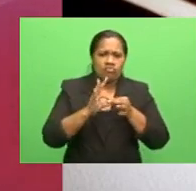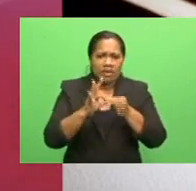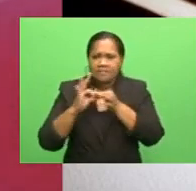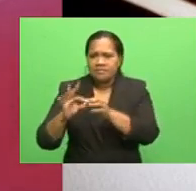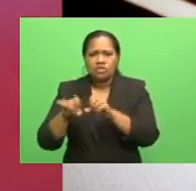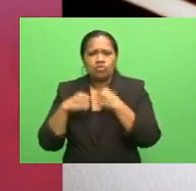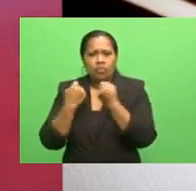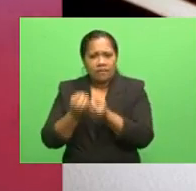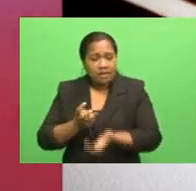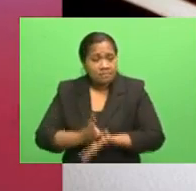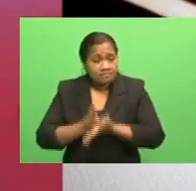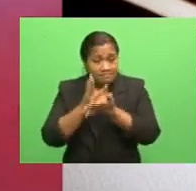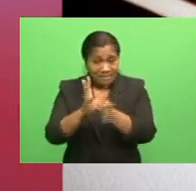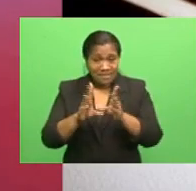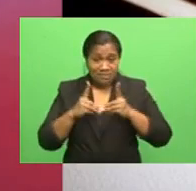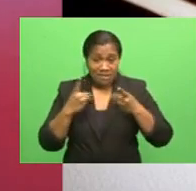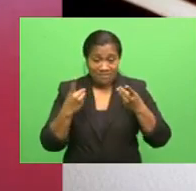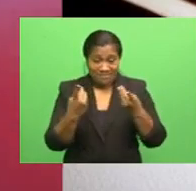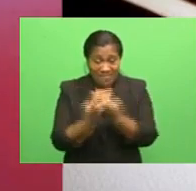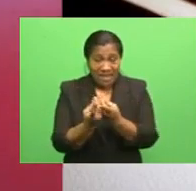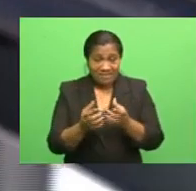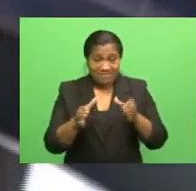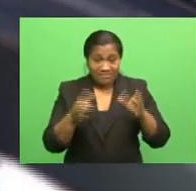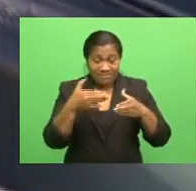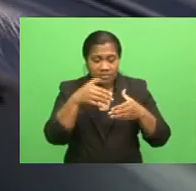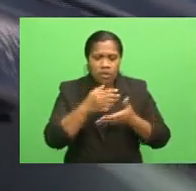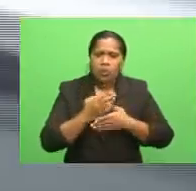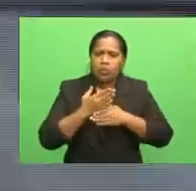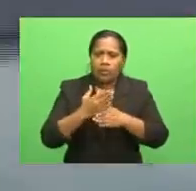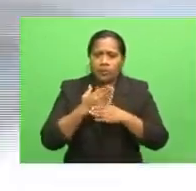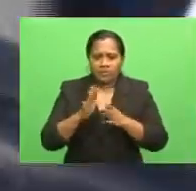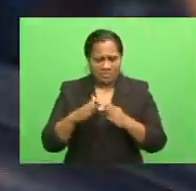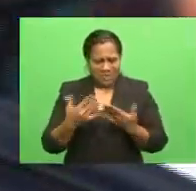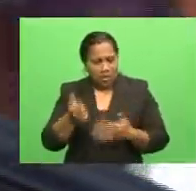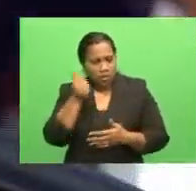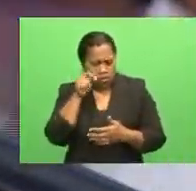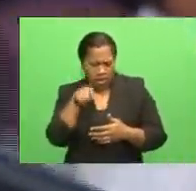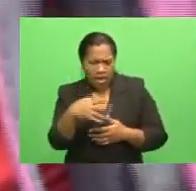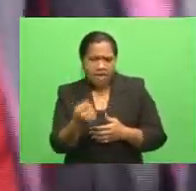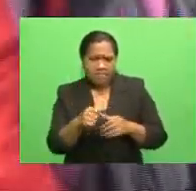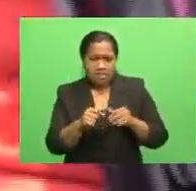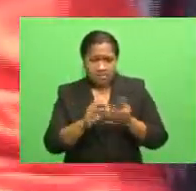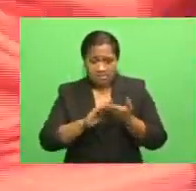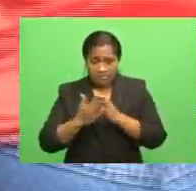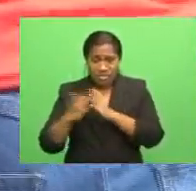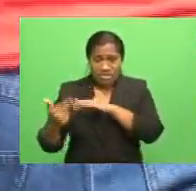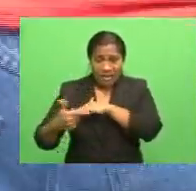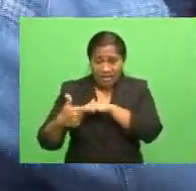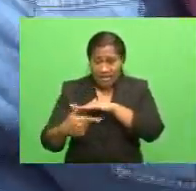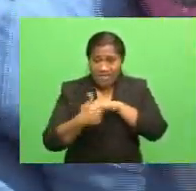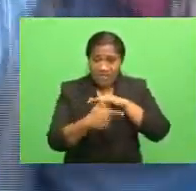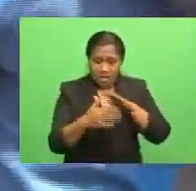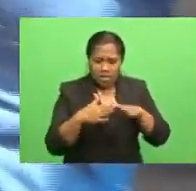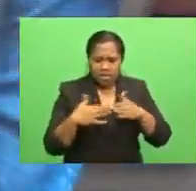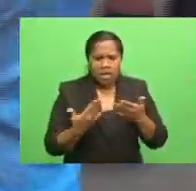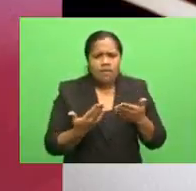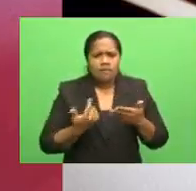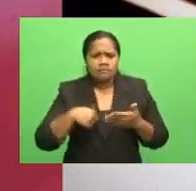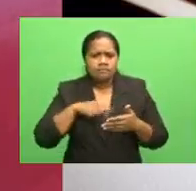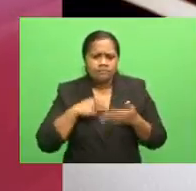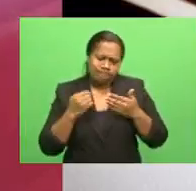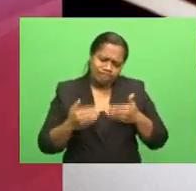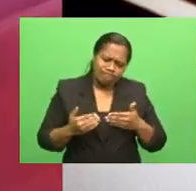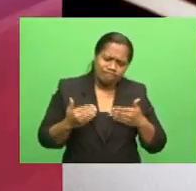Welfare Department and also, you know, at the community level. We have now moved towards